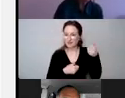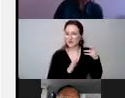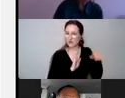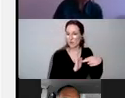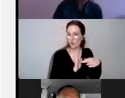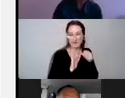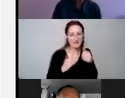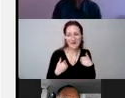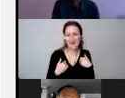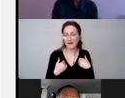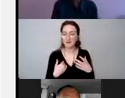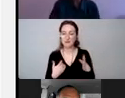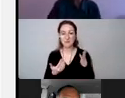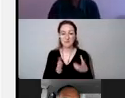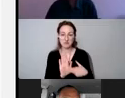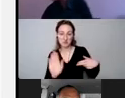producer.